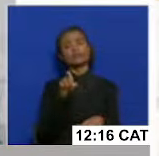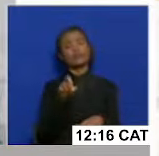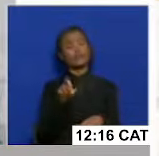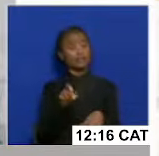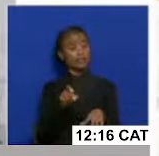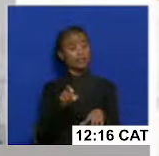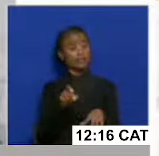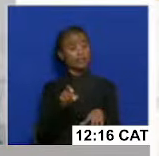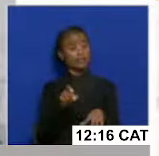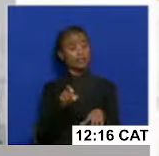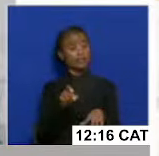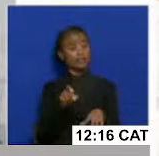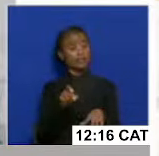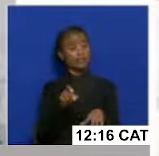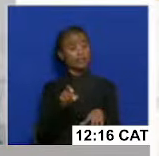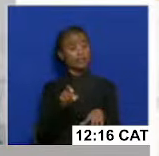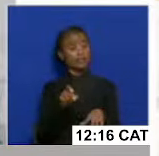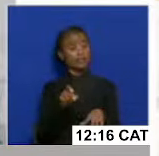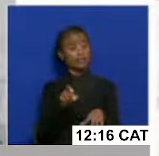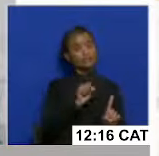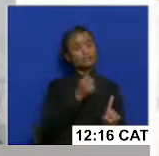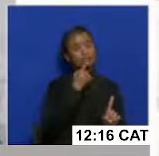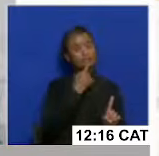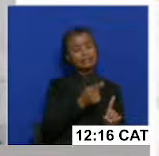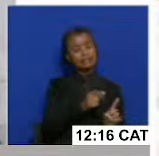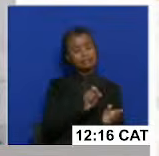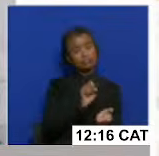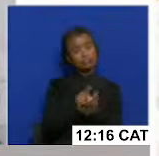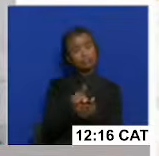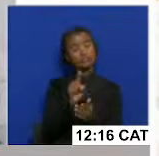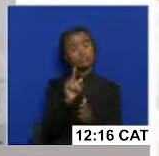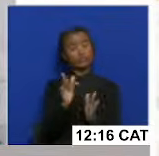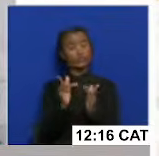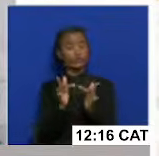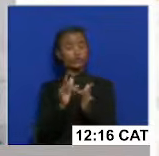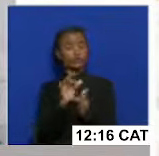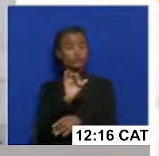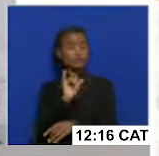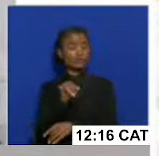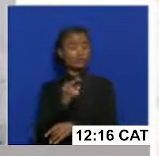Stolz says there? She says, please get hold of Juju. Did you manage to get hold of Mr. Mkwanazi?